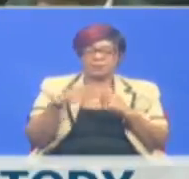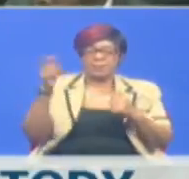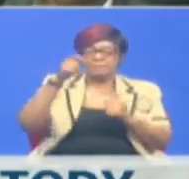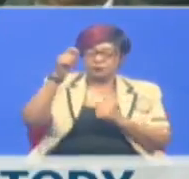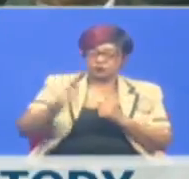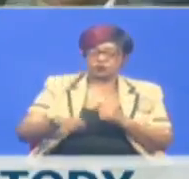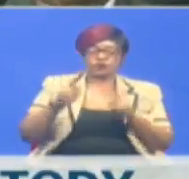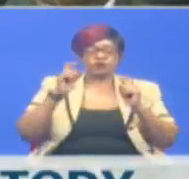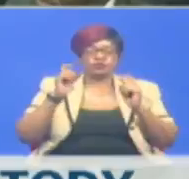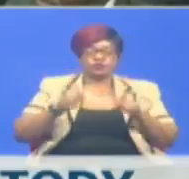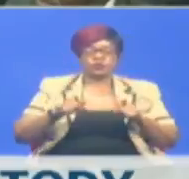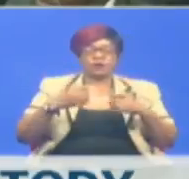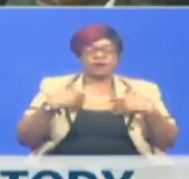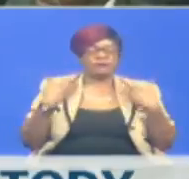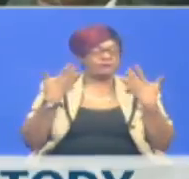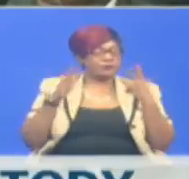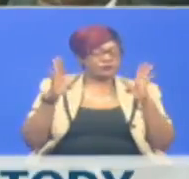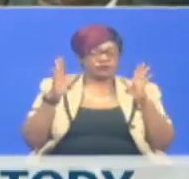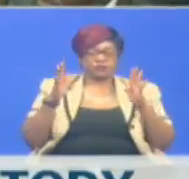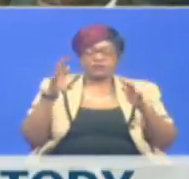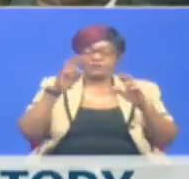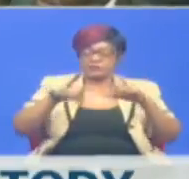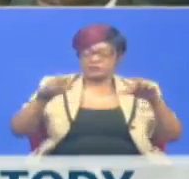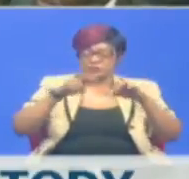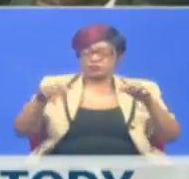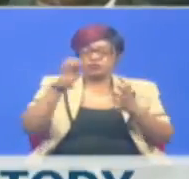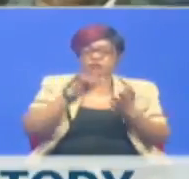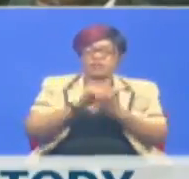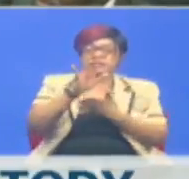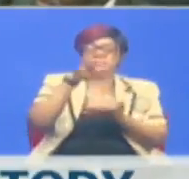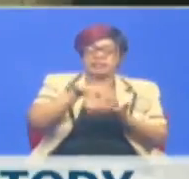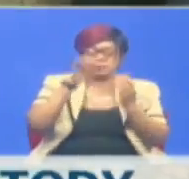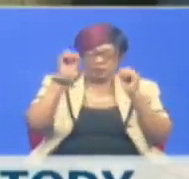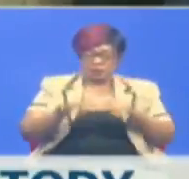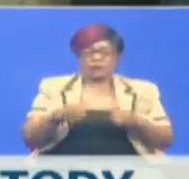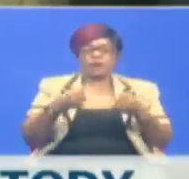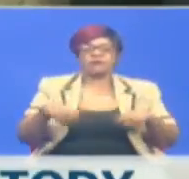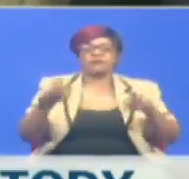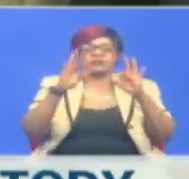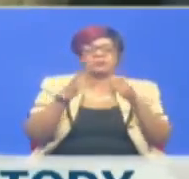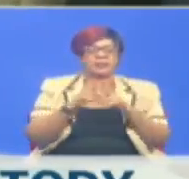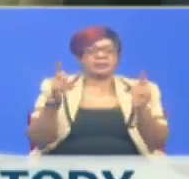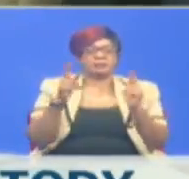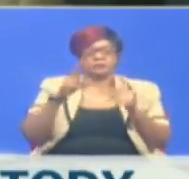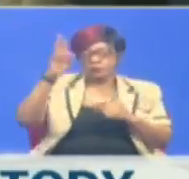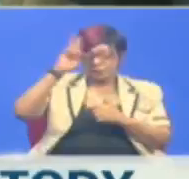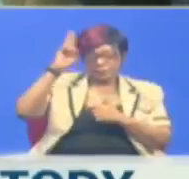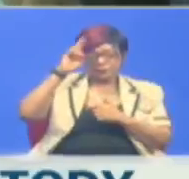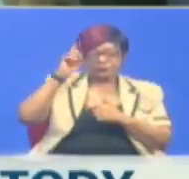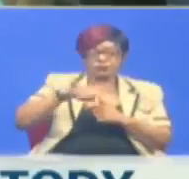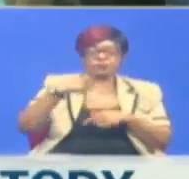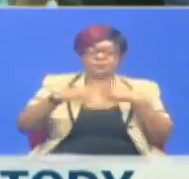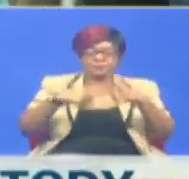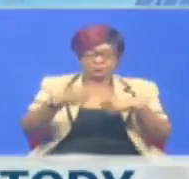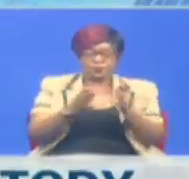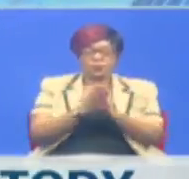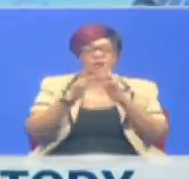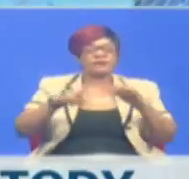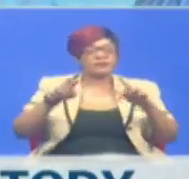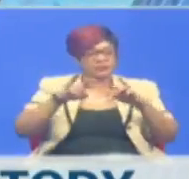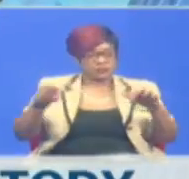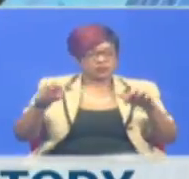have completed the investigation so that Sudi's case can officially begin. The police are expected to carry out forensic investigations